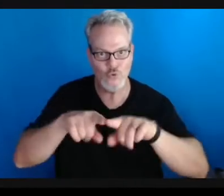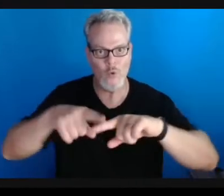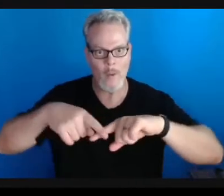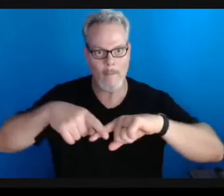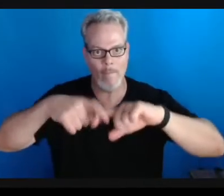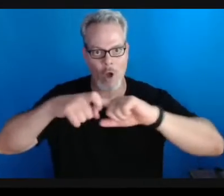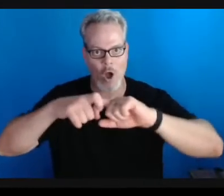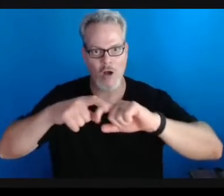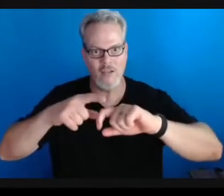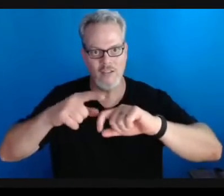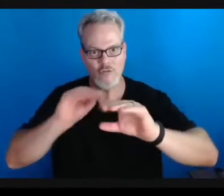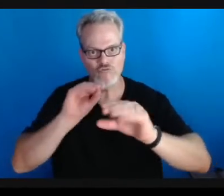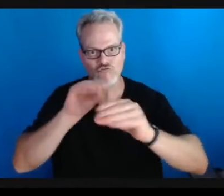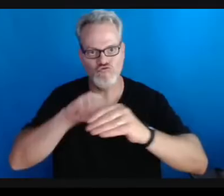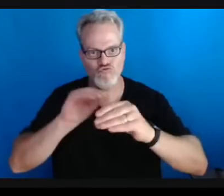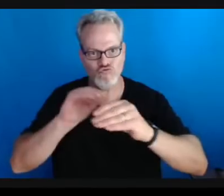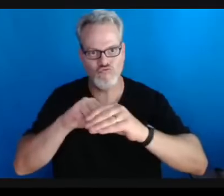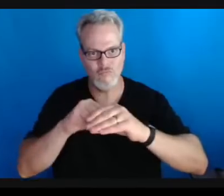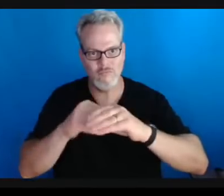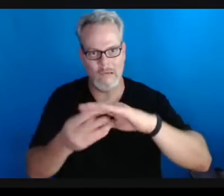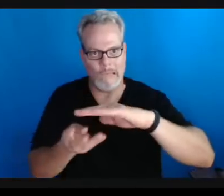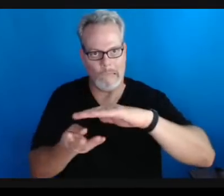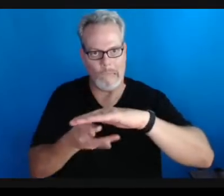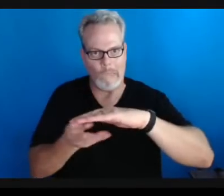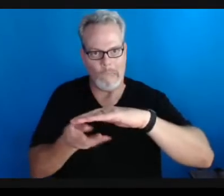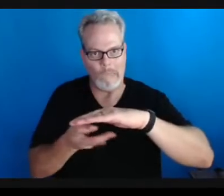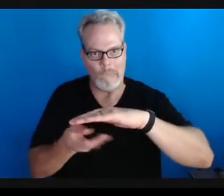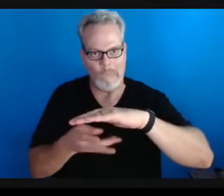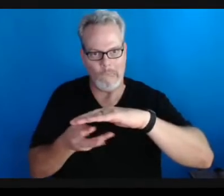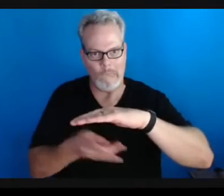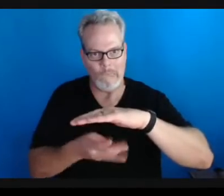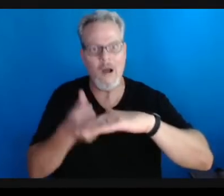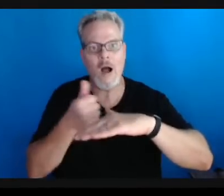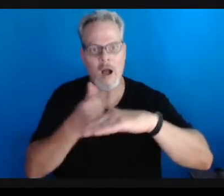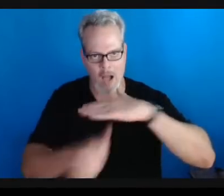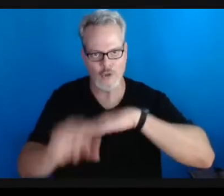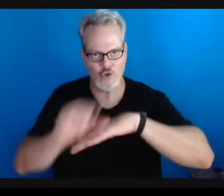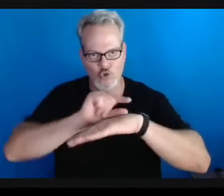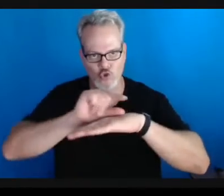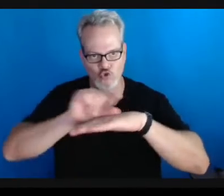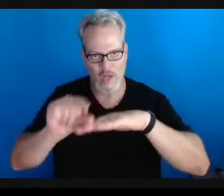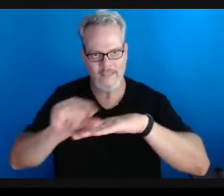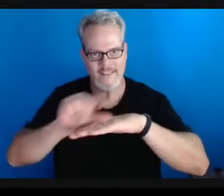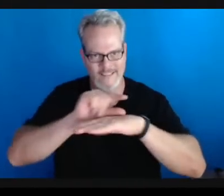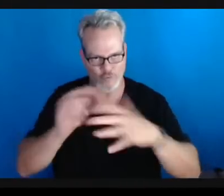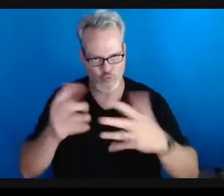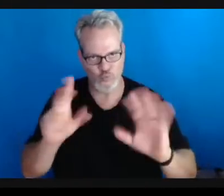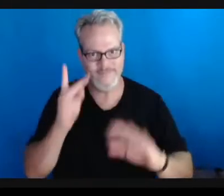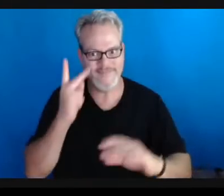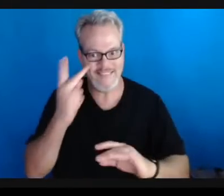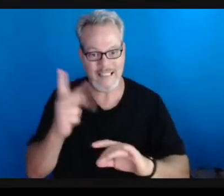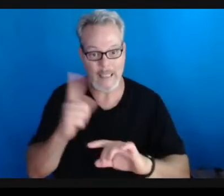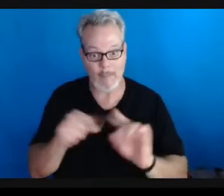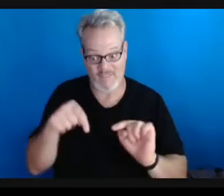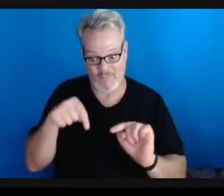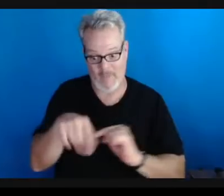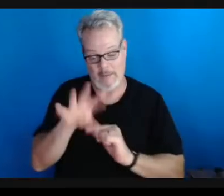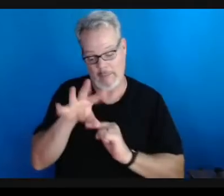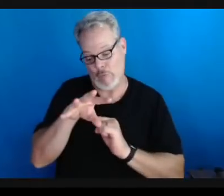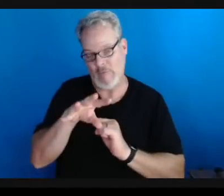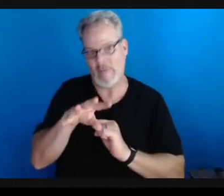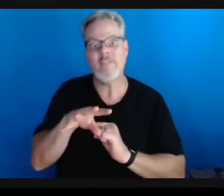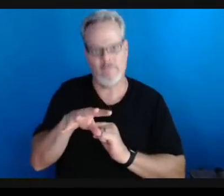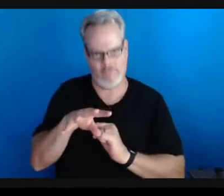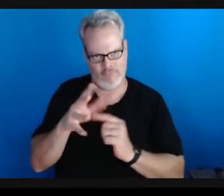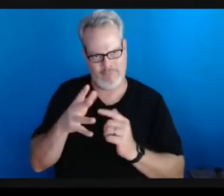injecting lava under the crust, which is something we've seen before, but not so much from this camera. Our other camera, the B2,